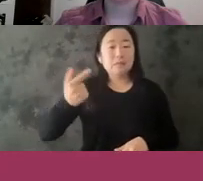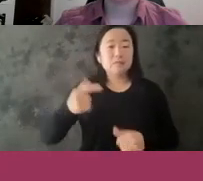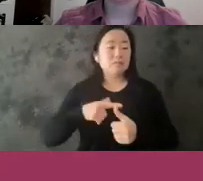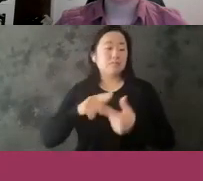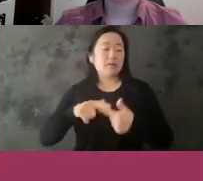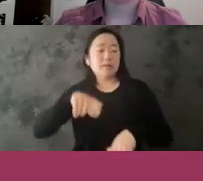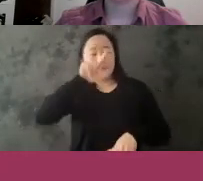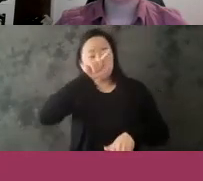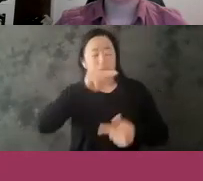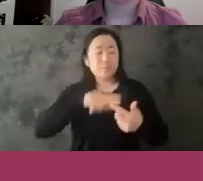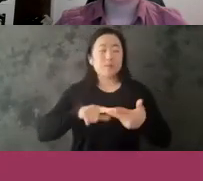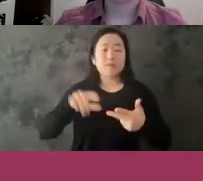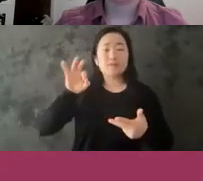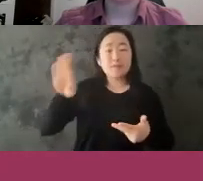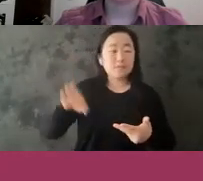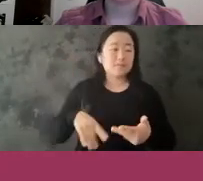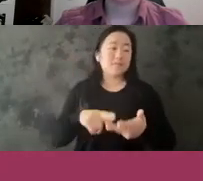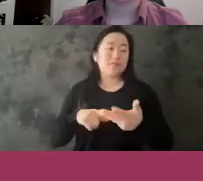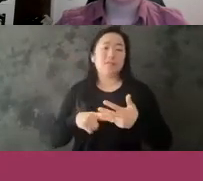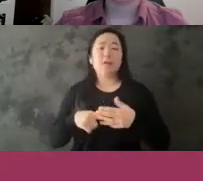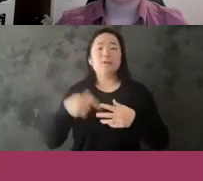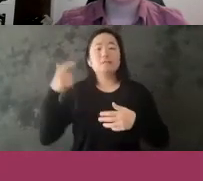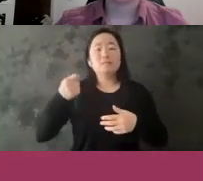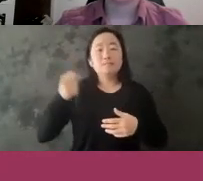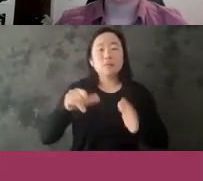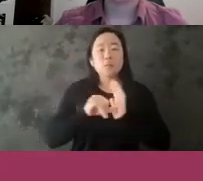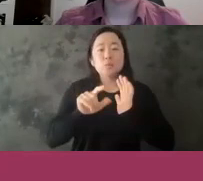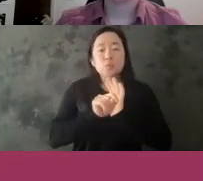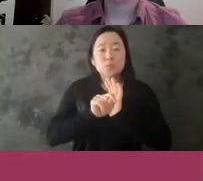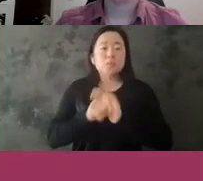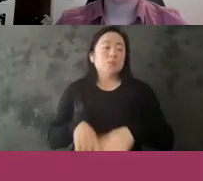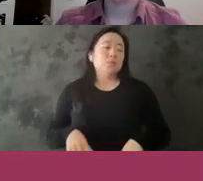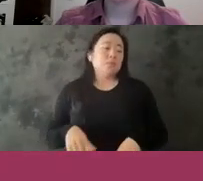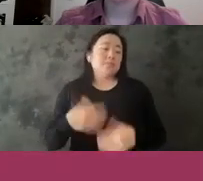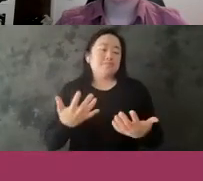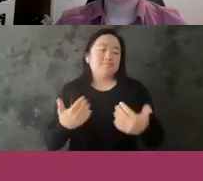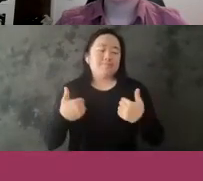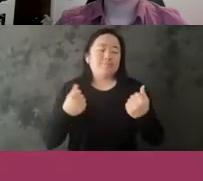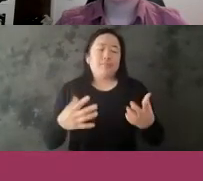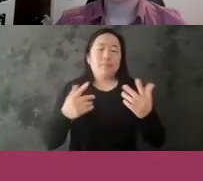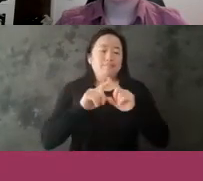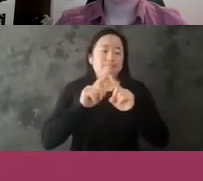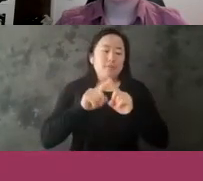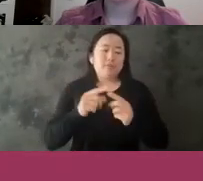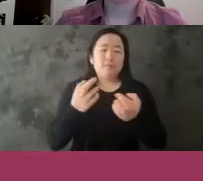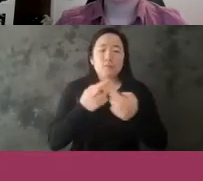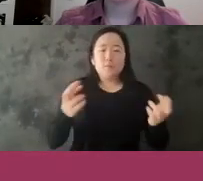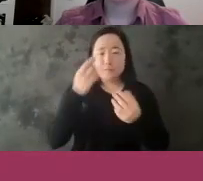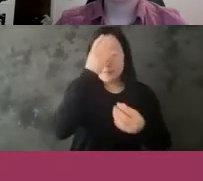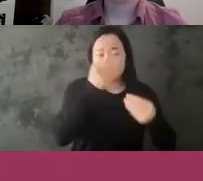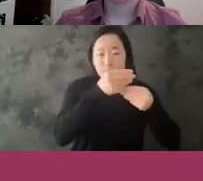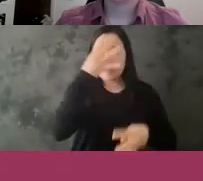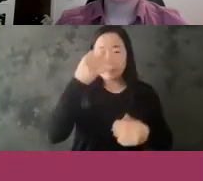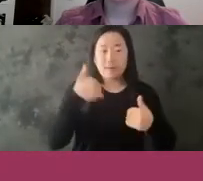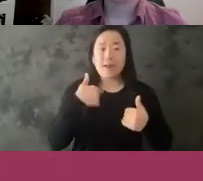our page, subscribe to our YouTube channel. We have a lot of really great resources and information to kind of fill your